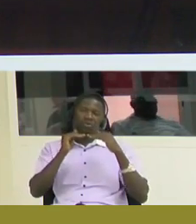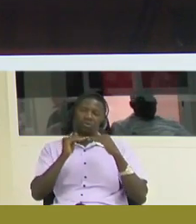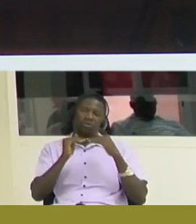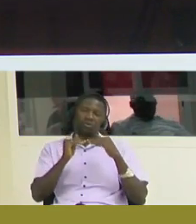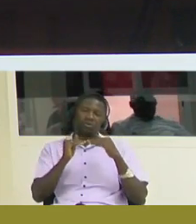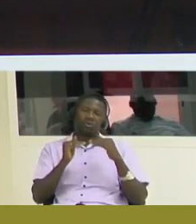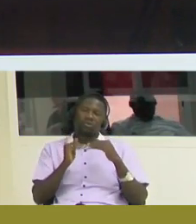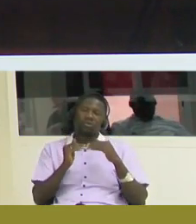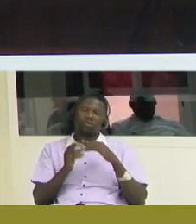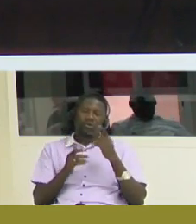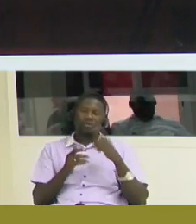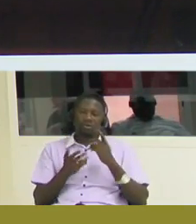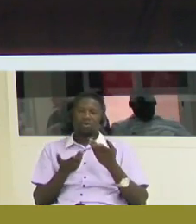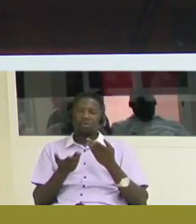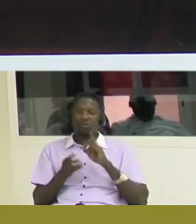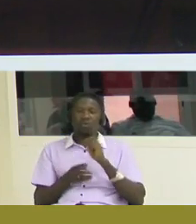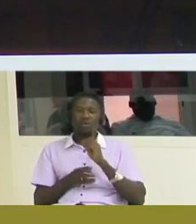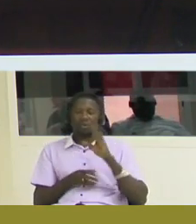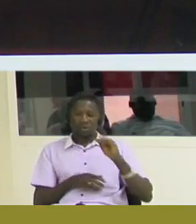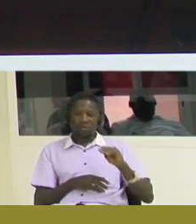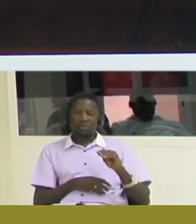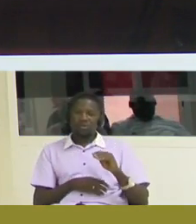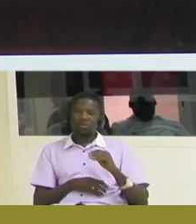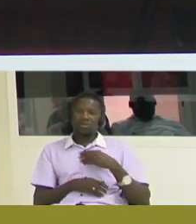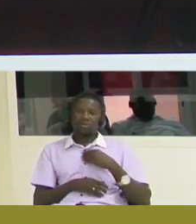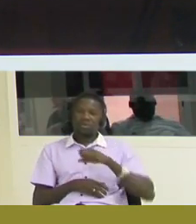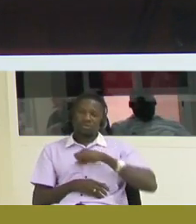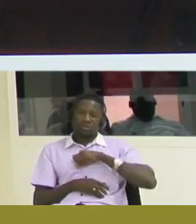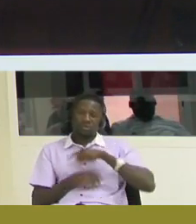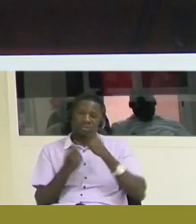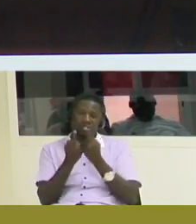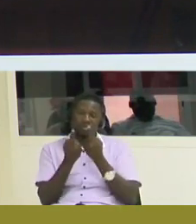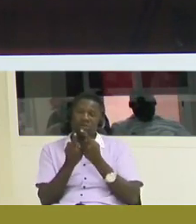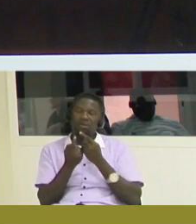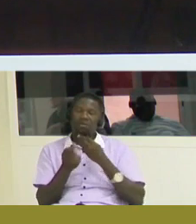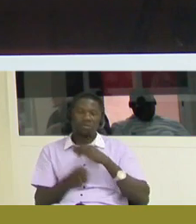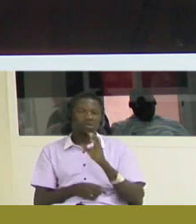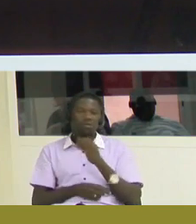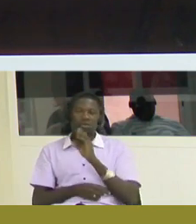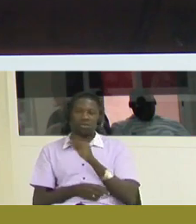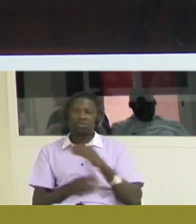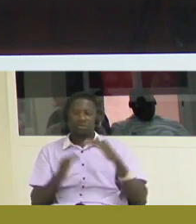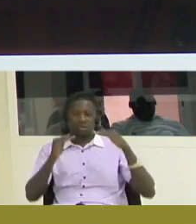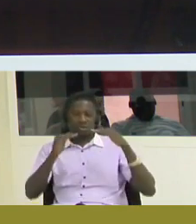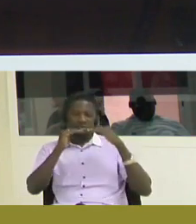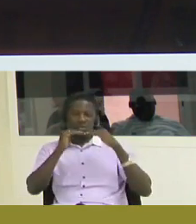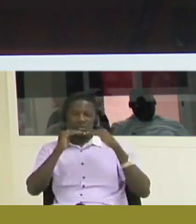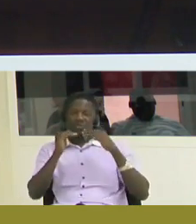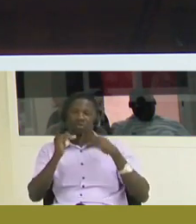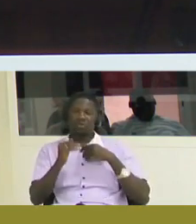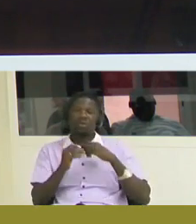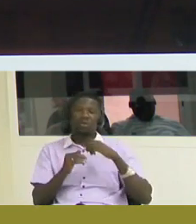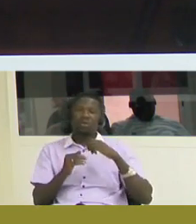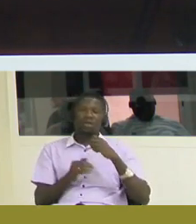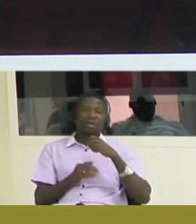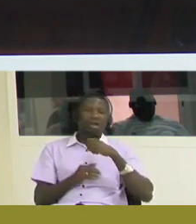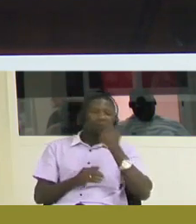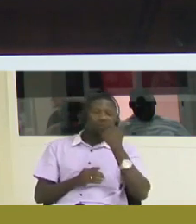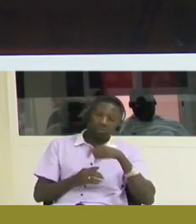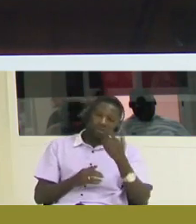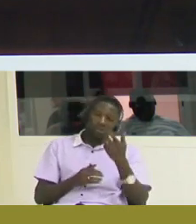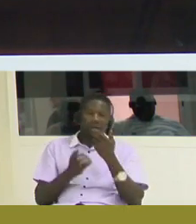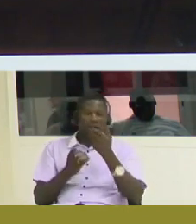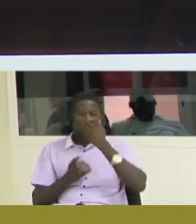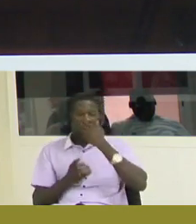I mean of course he I mean he did they I mean his own things and I cannot compare Apple with oranges but from our part I